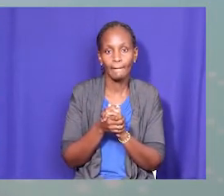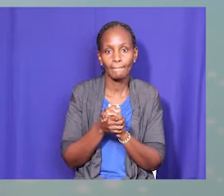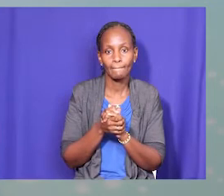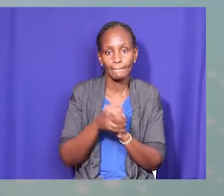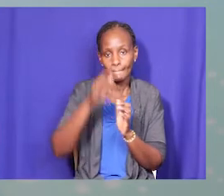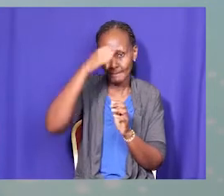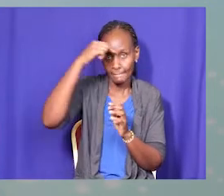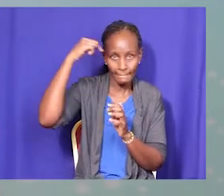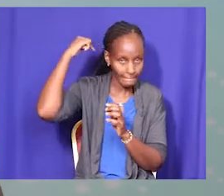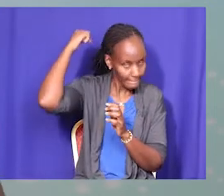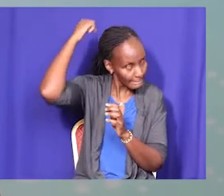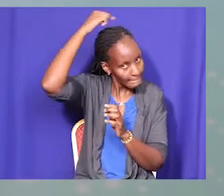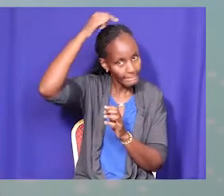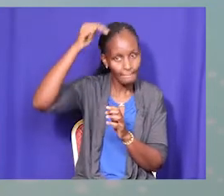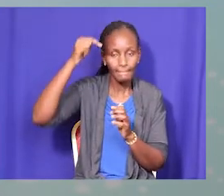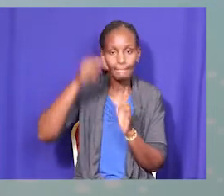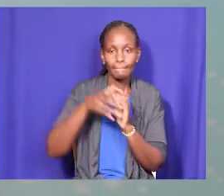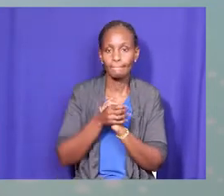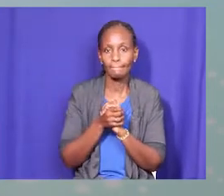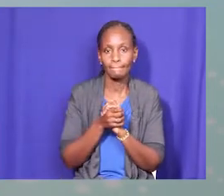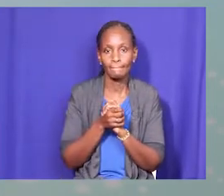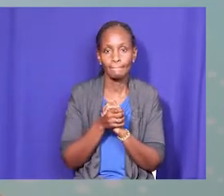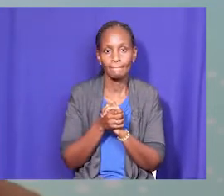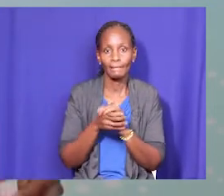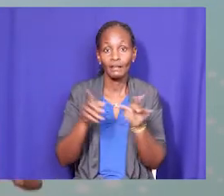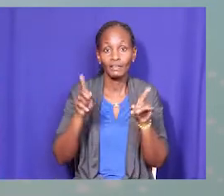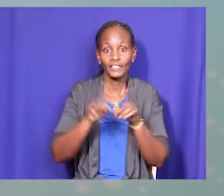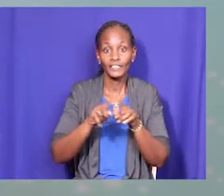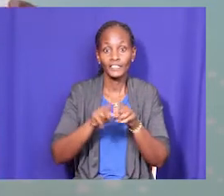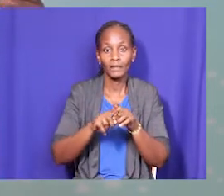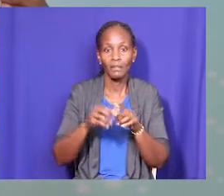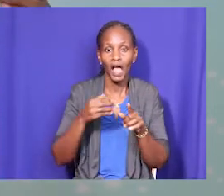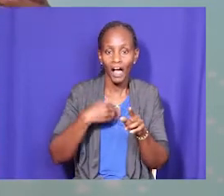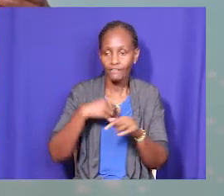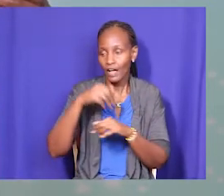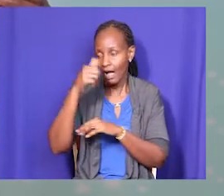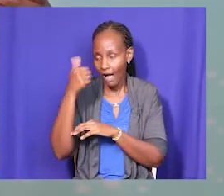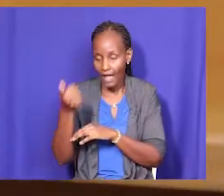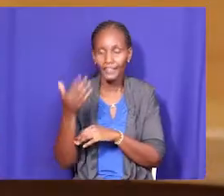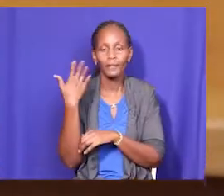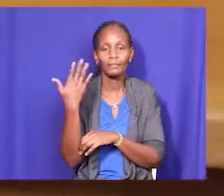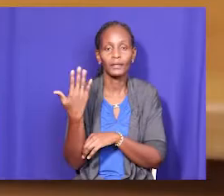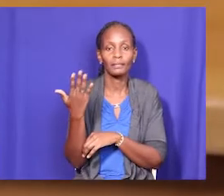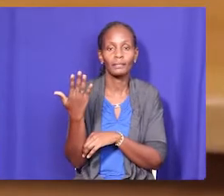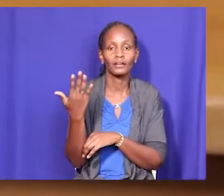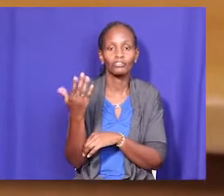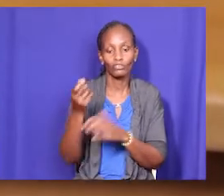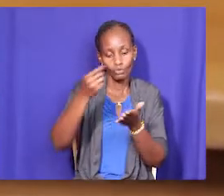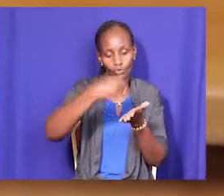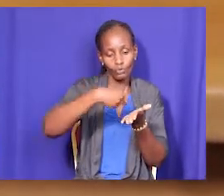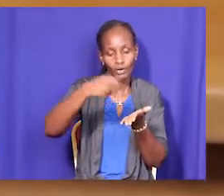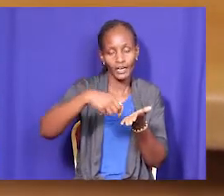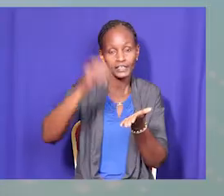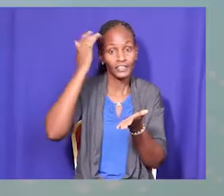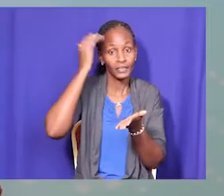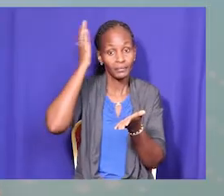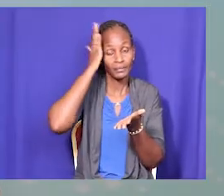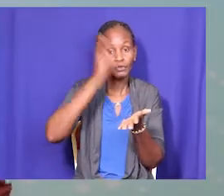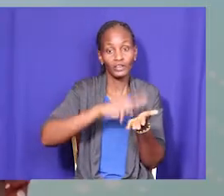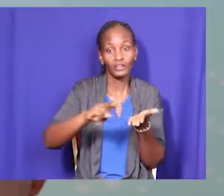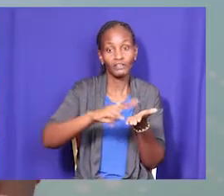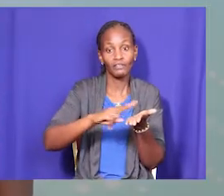Put it down. And then also have another piece of paper, write the memory verse,